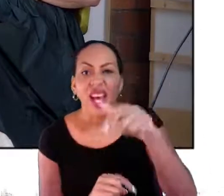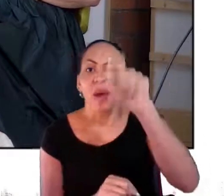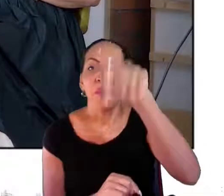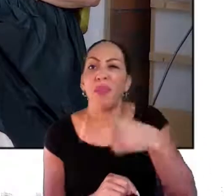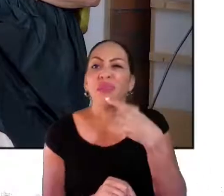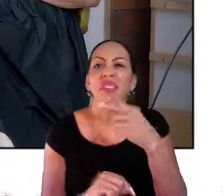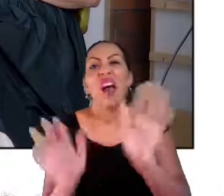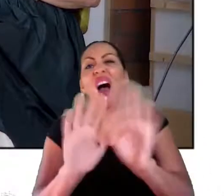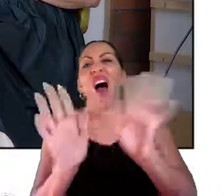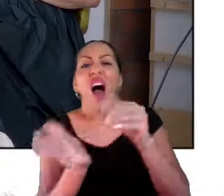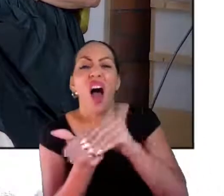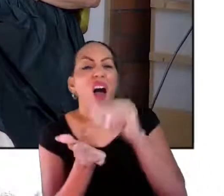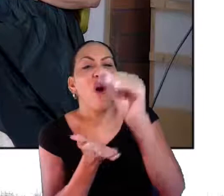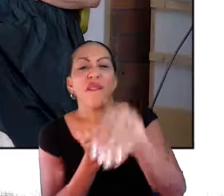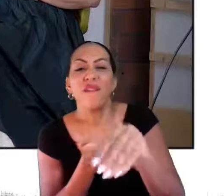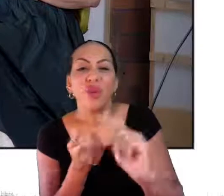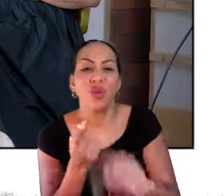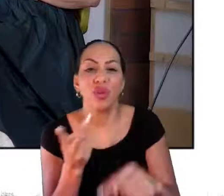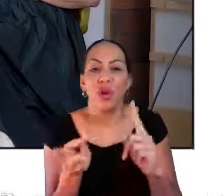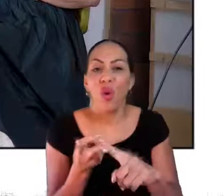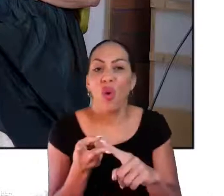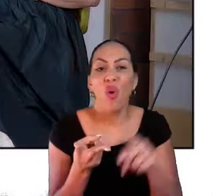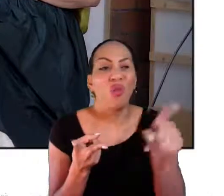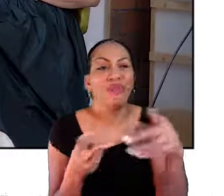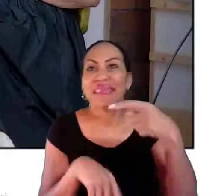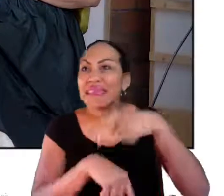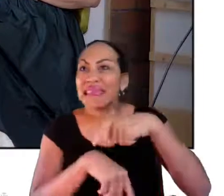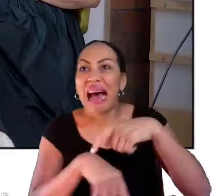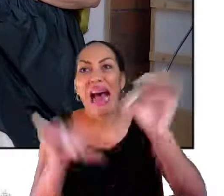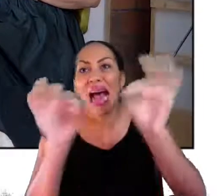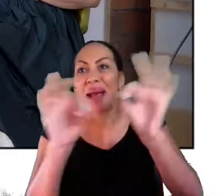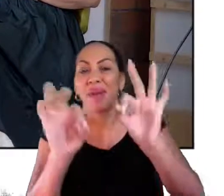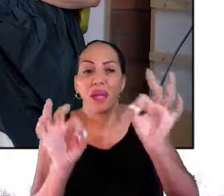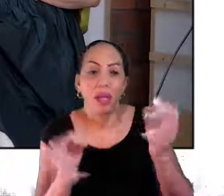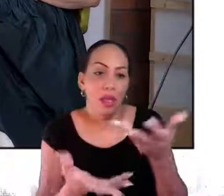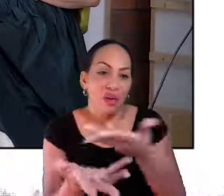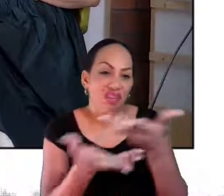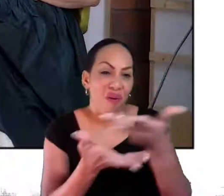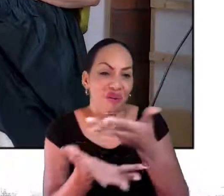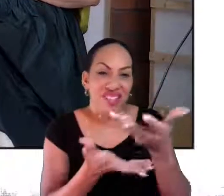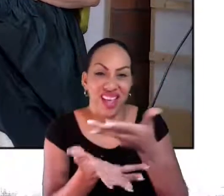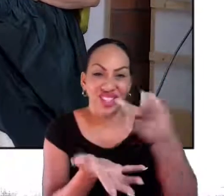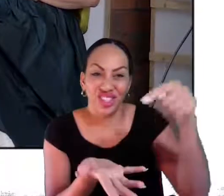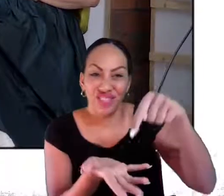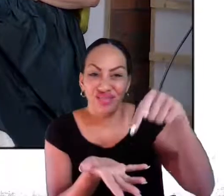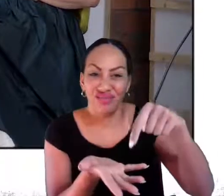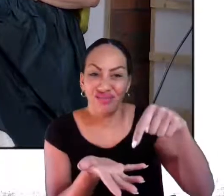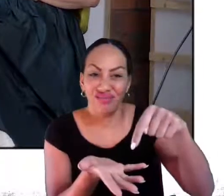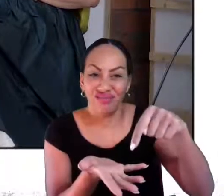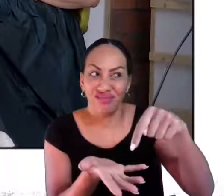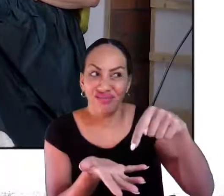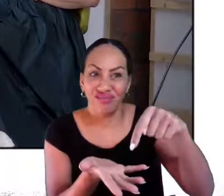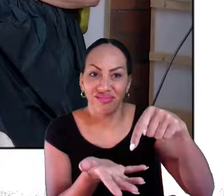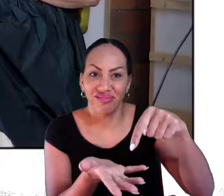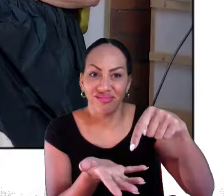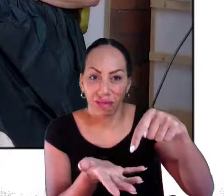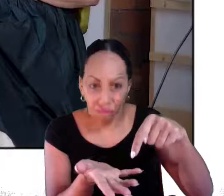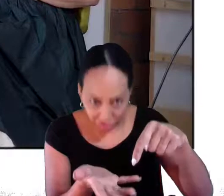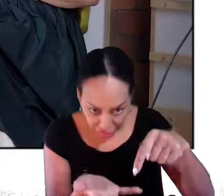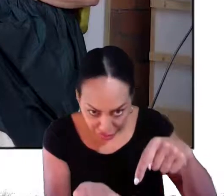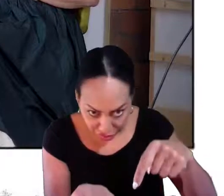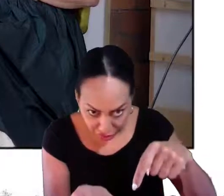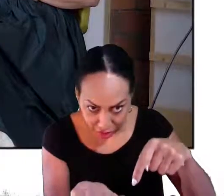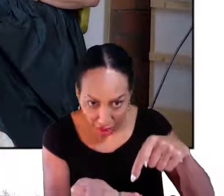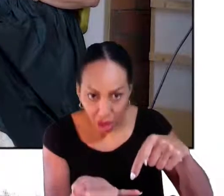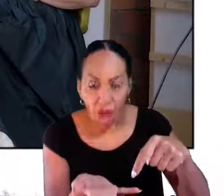got the time for that. And then that stops the conversation dead. And actually, what that is an invitation to go, we haven't got the time for that, but, or